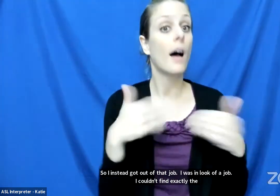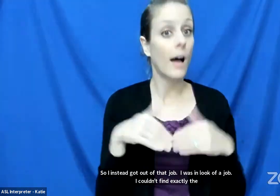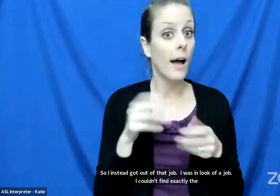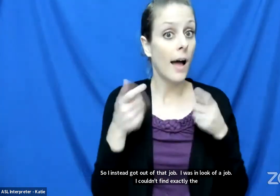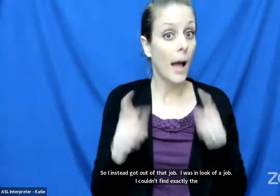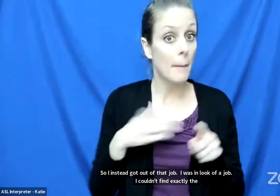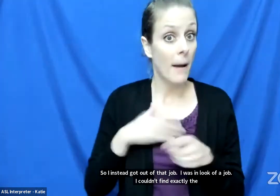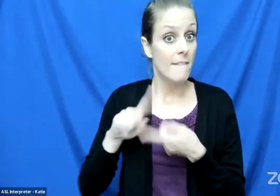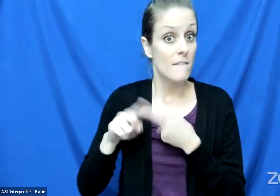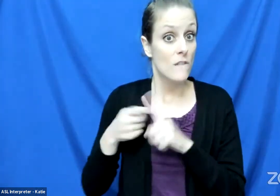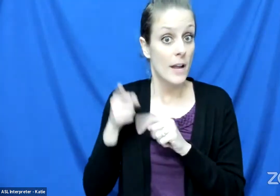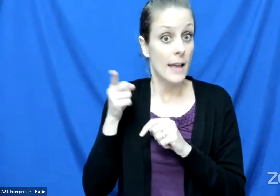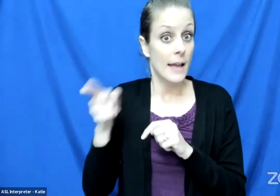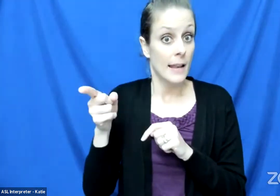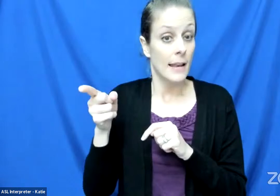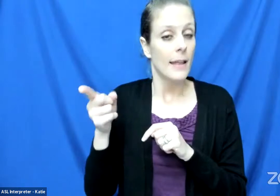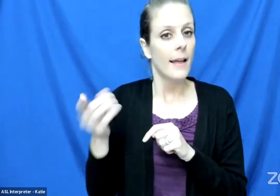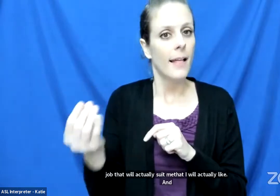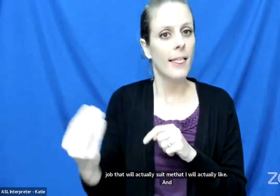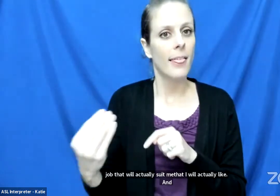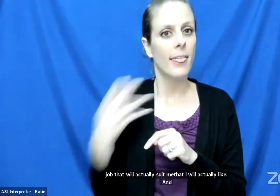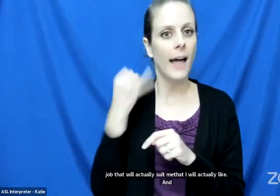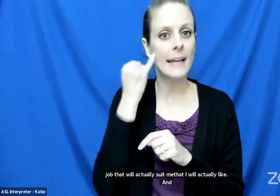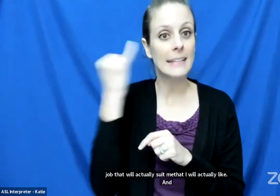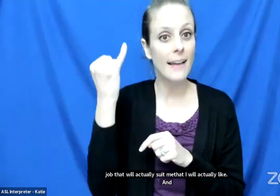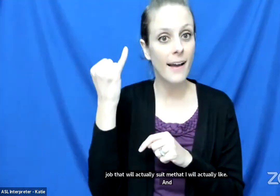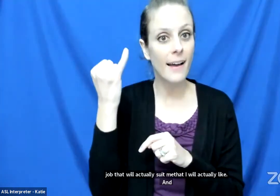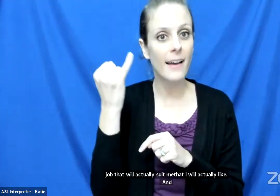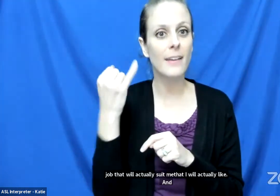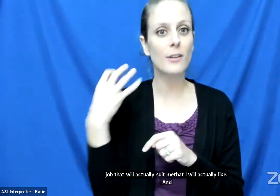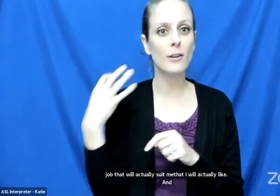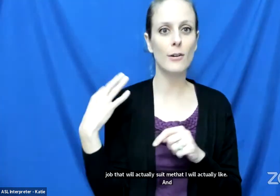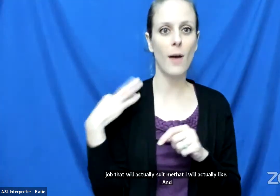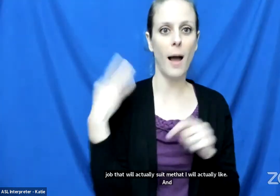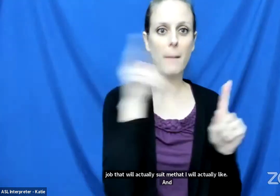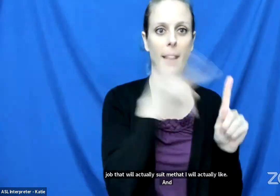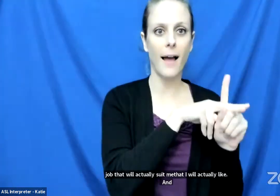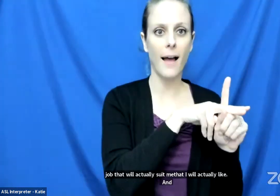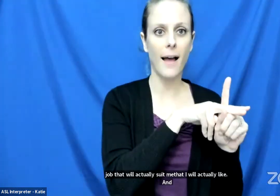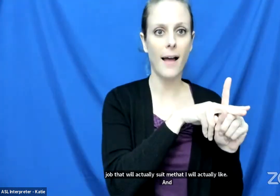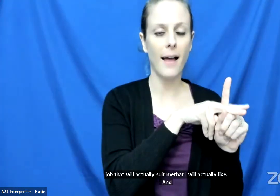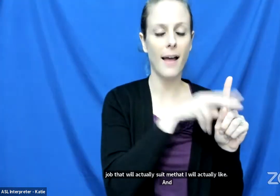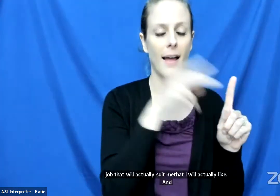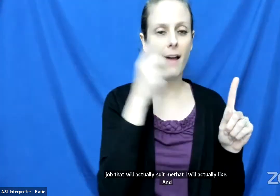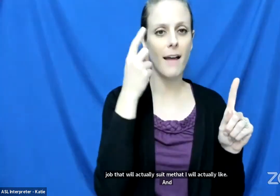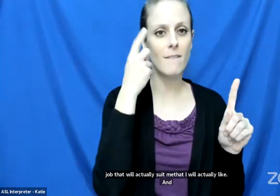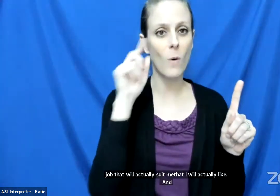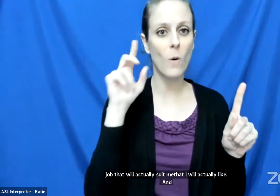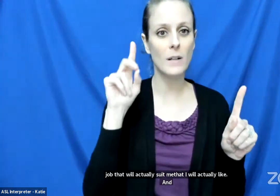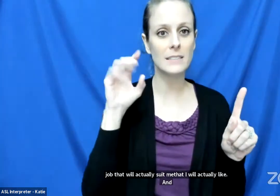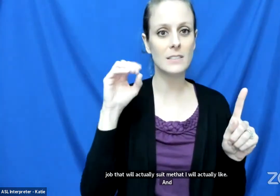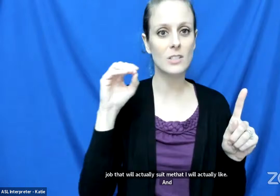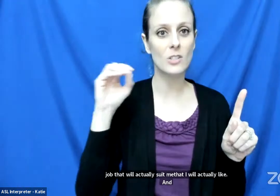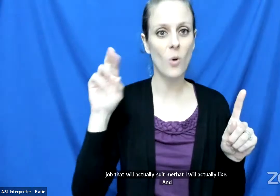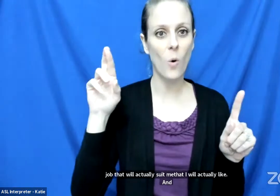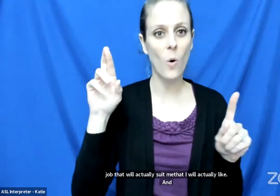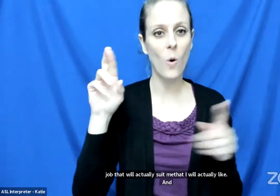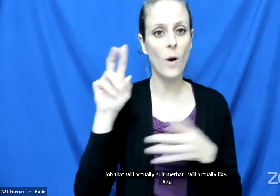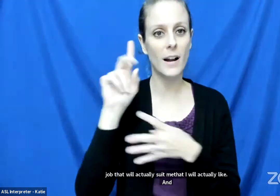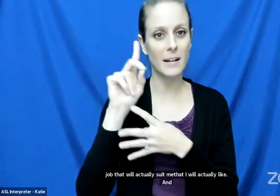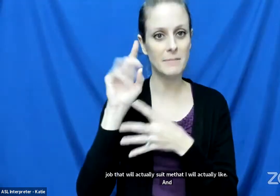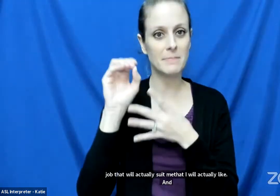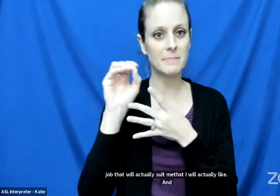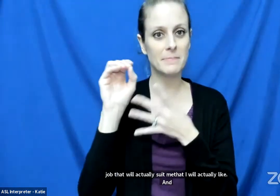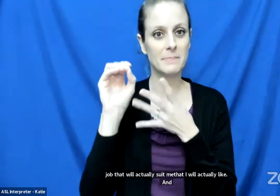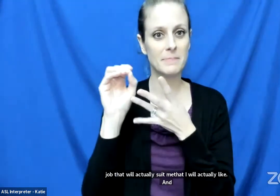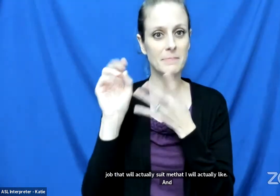she gave me the idea to apply for door, and I got